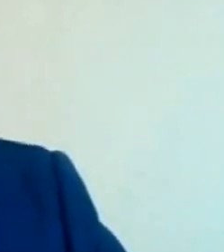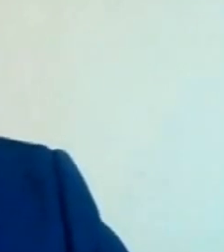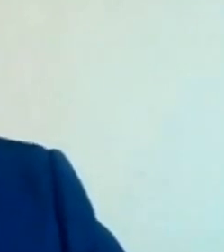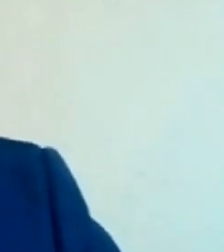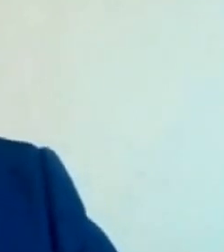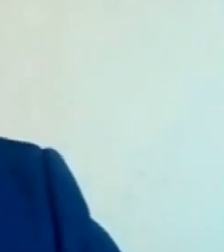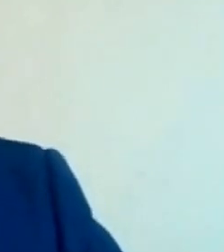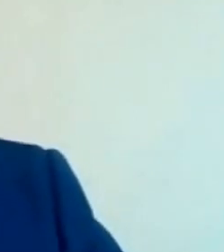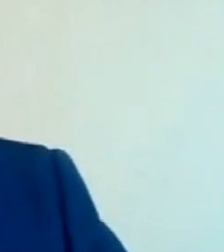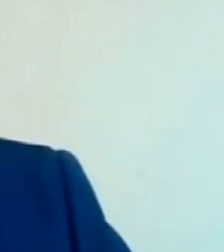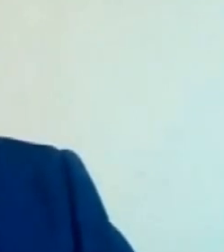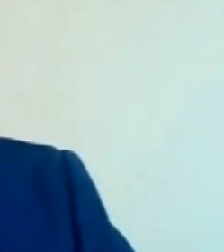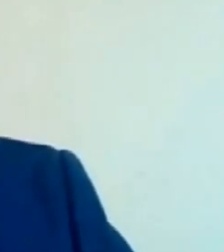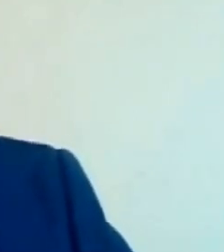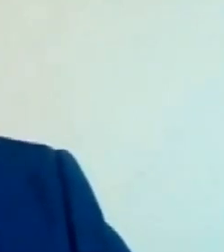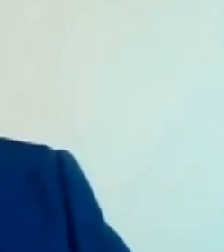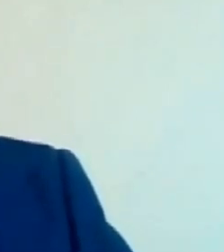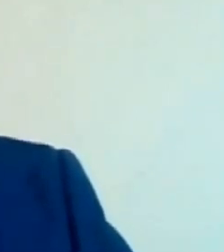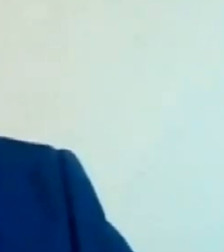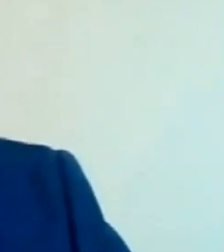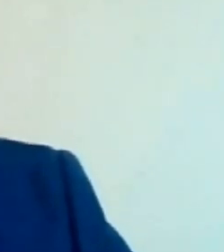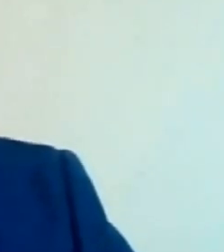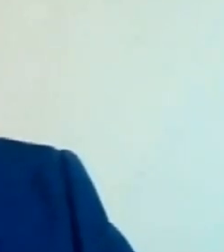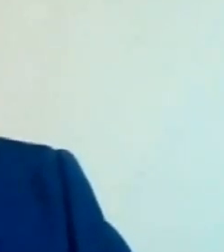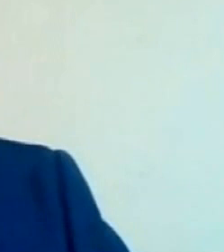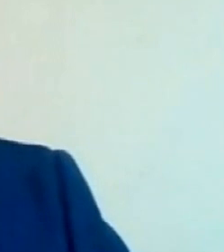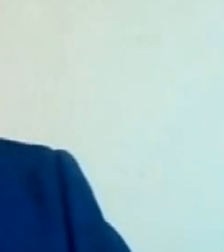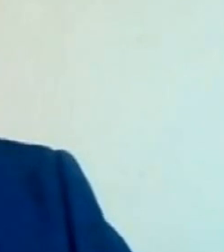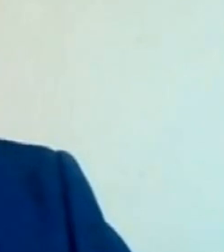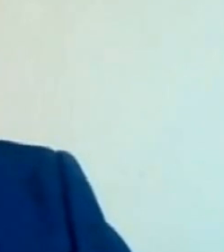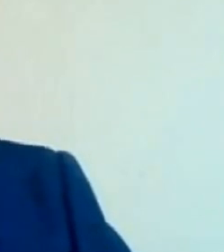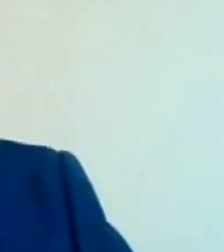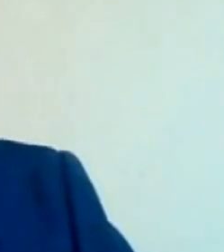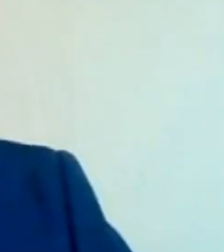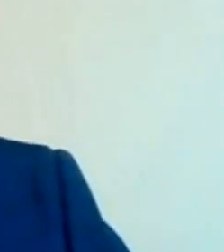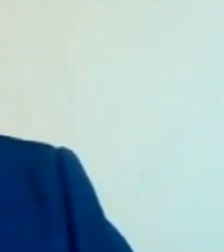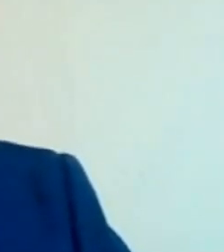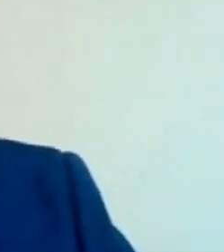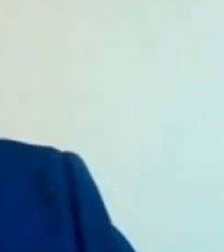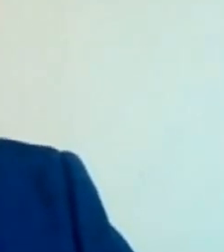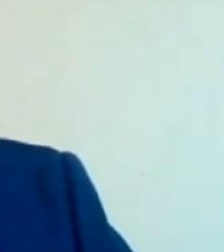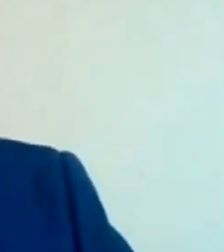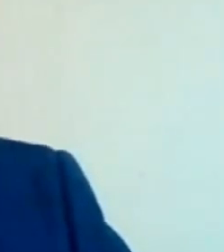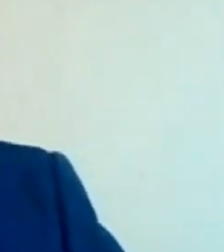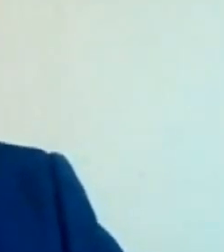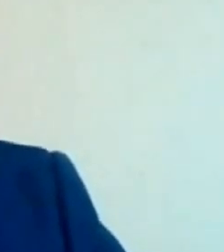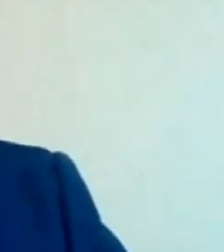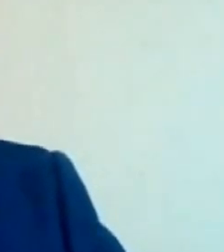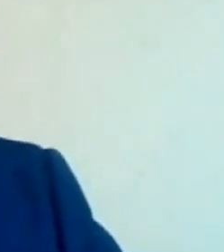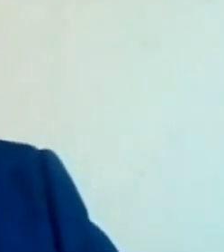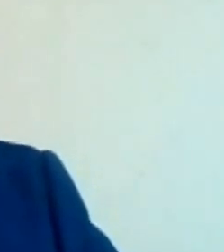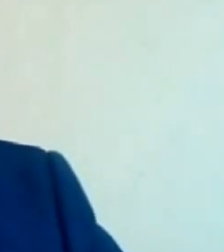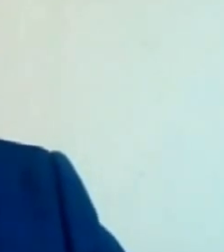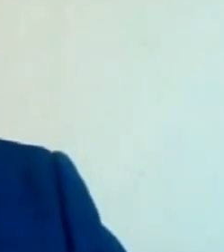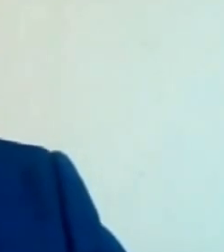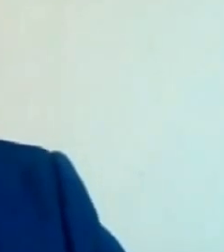relevant monetary support and other resources from CSI, from the public in general, from business, we're